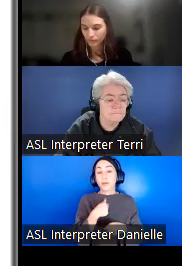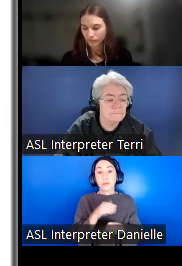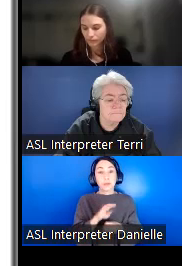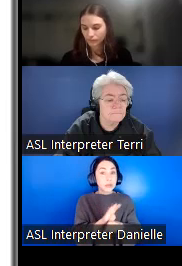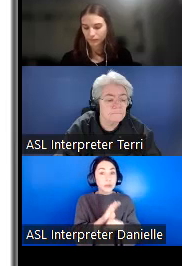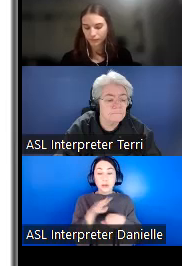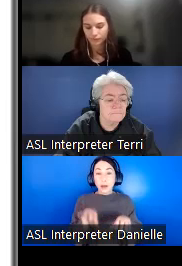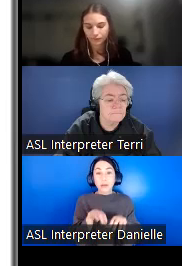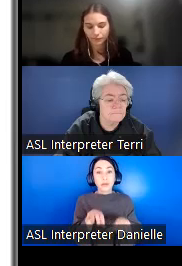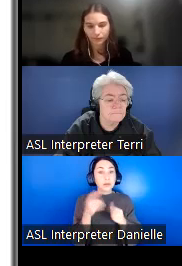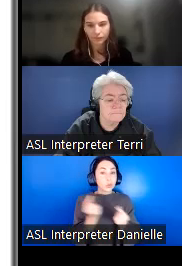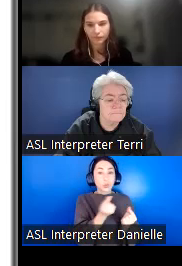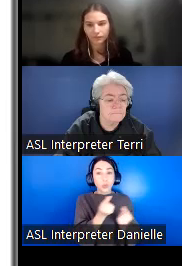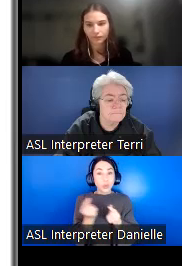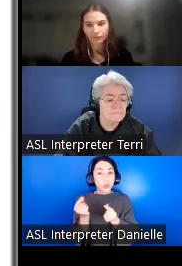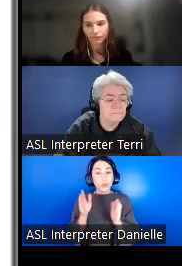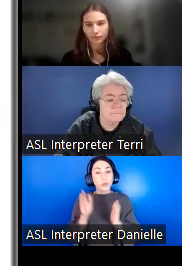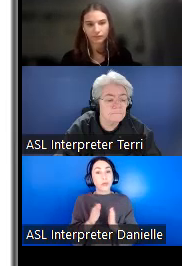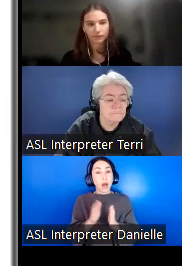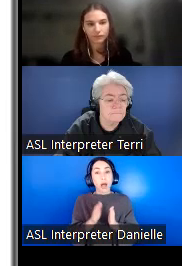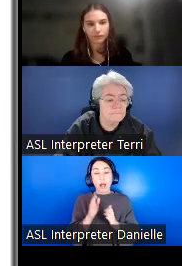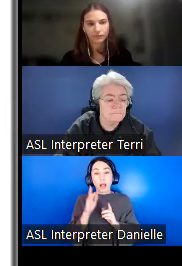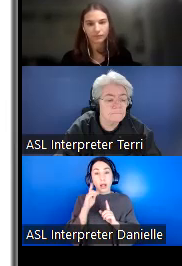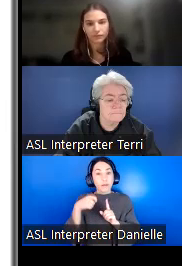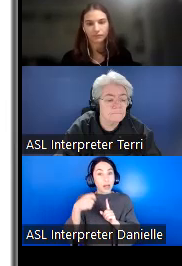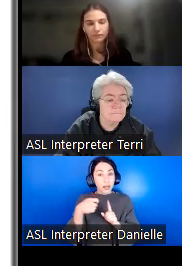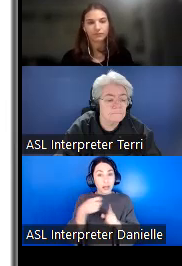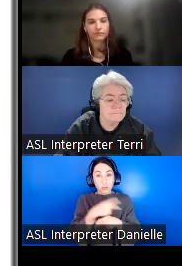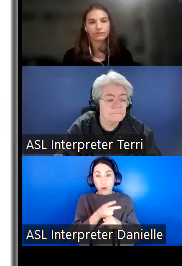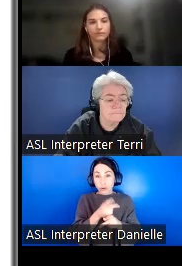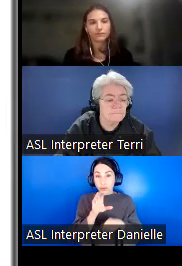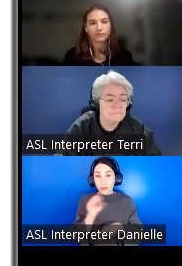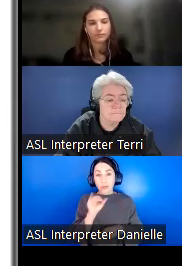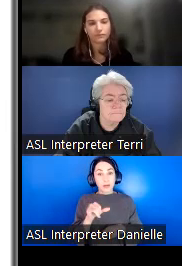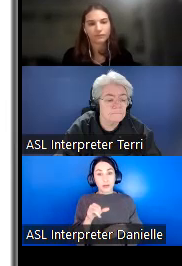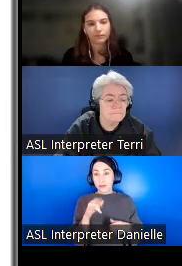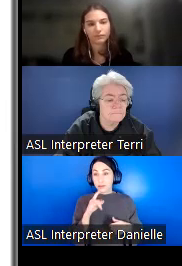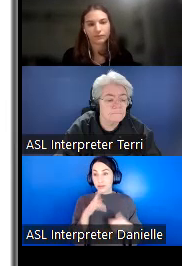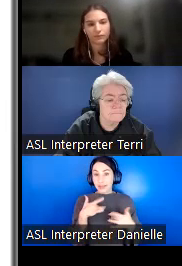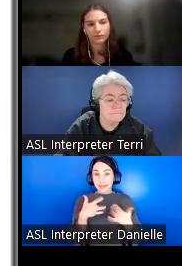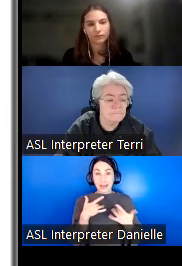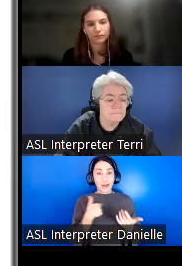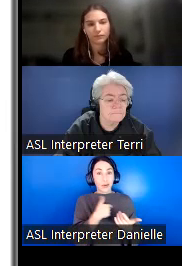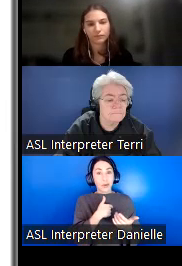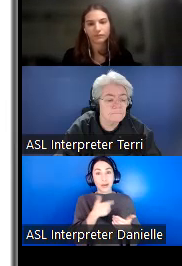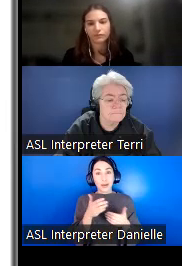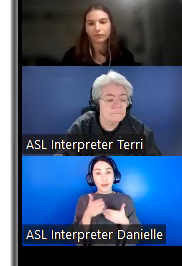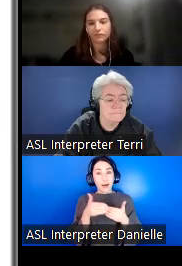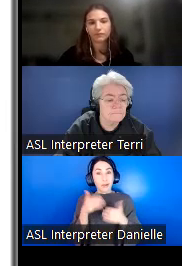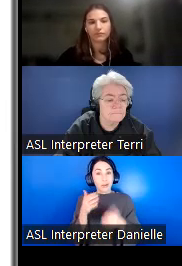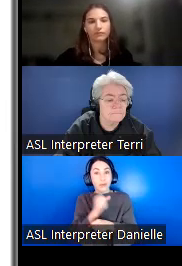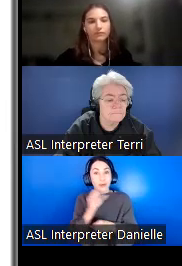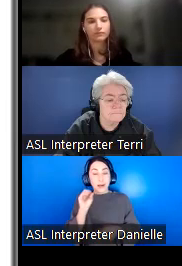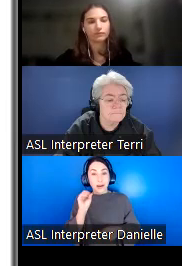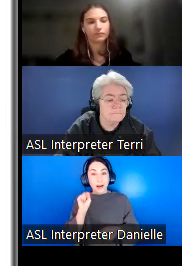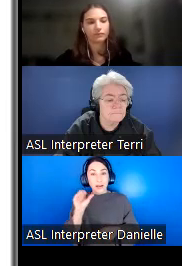life for a small film production company, and it was exciting stuff. We were shortlisted for the Oscars. I went to the Oscars. The